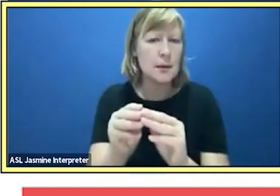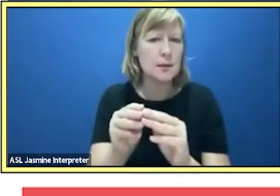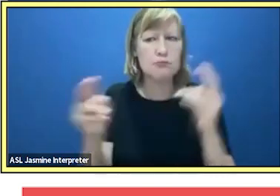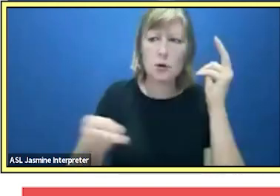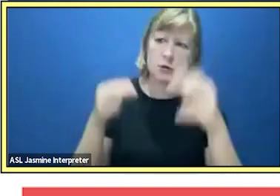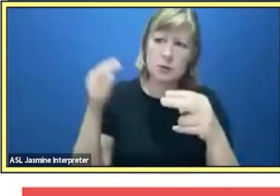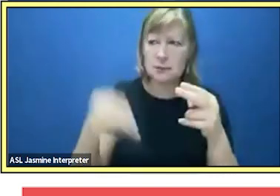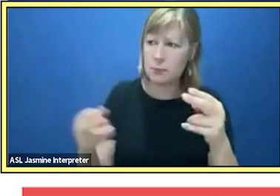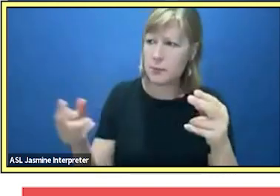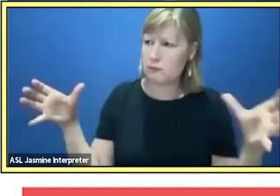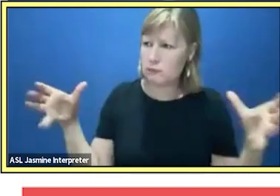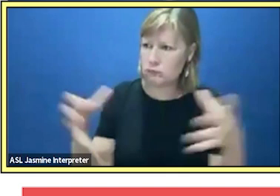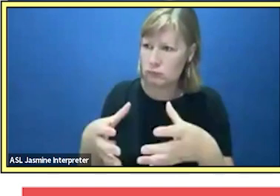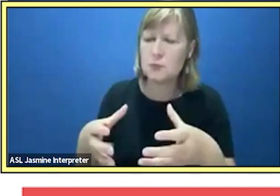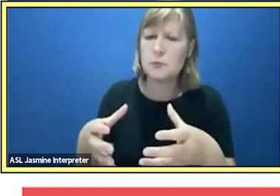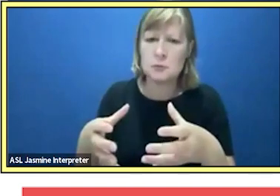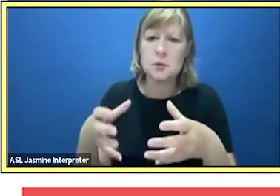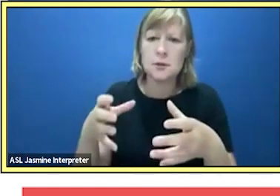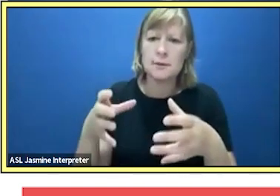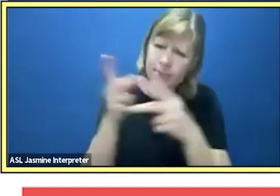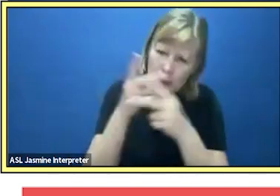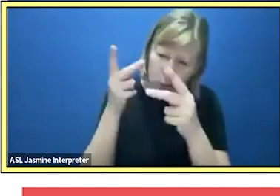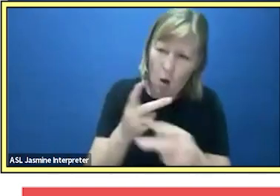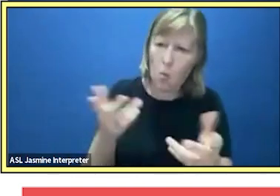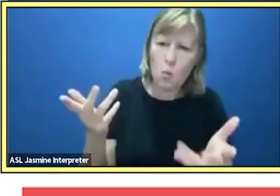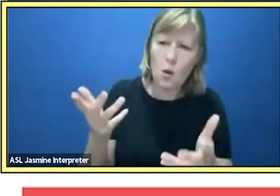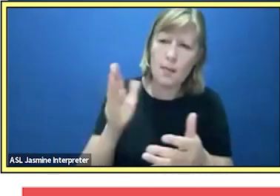help share what those needs are. So that will remain the same.